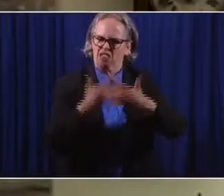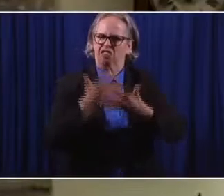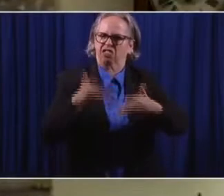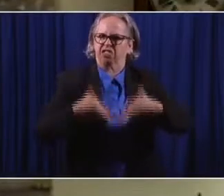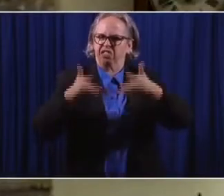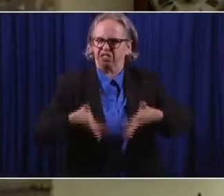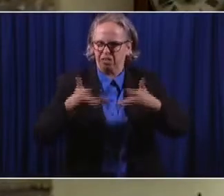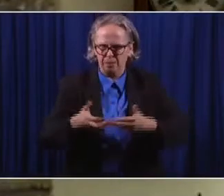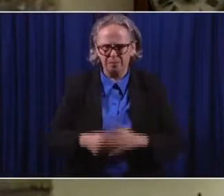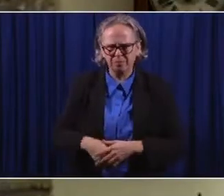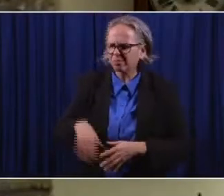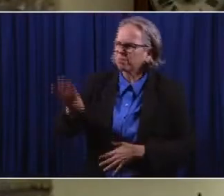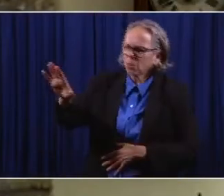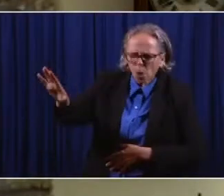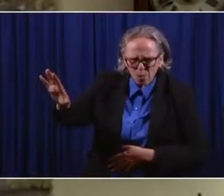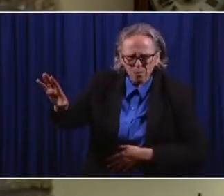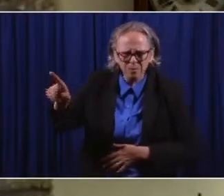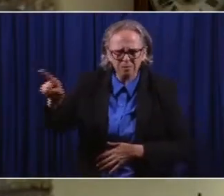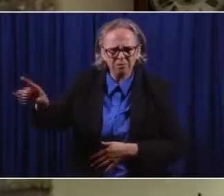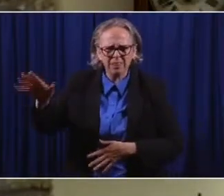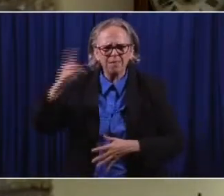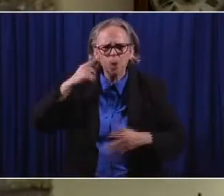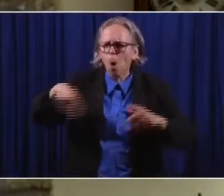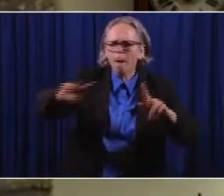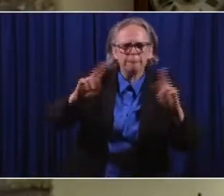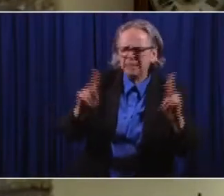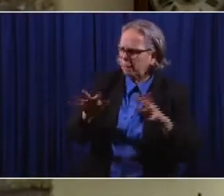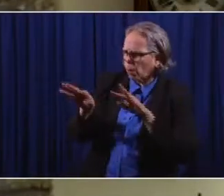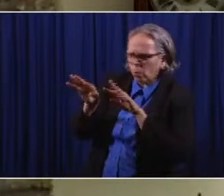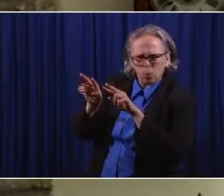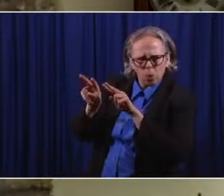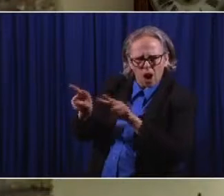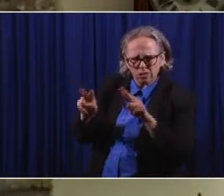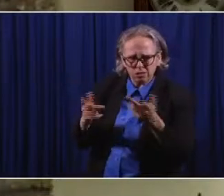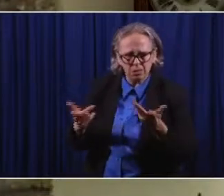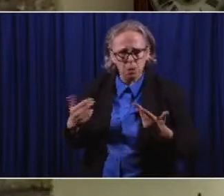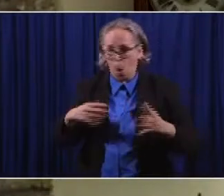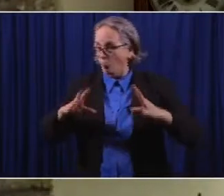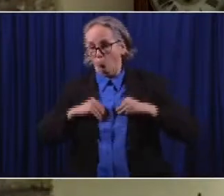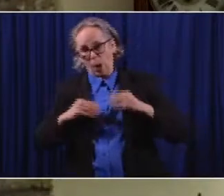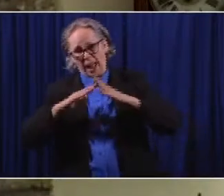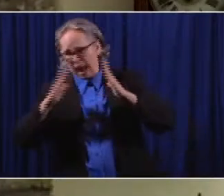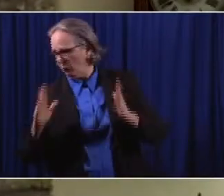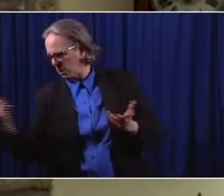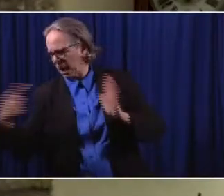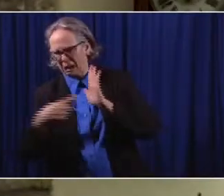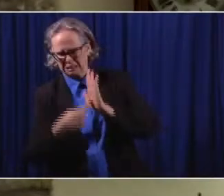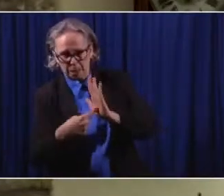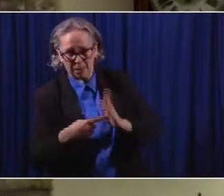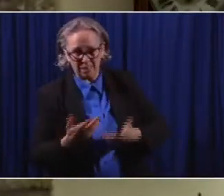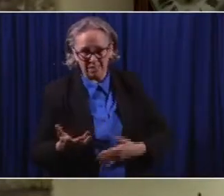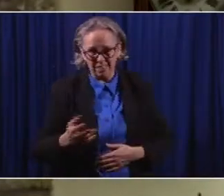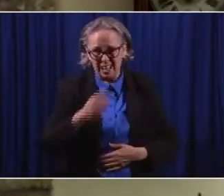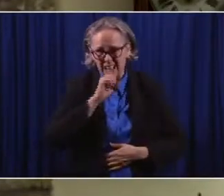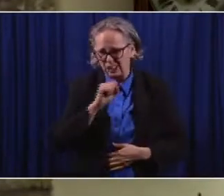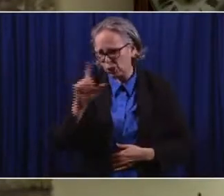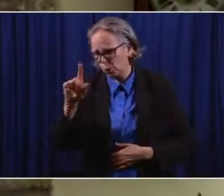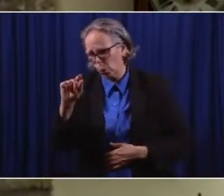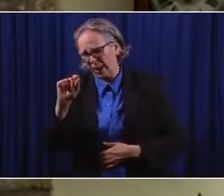So for our viewers out there, let's say they own a house, let's say it's a 20-year-old house,